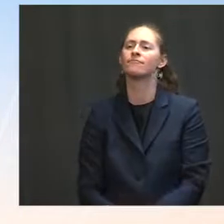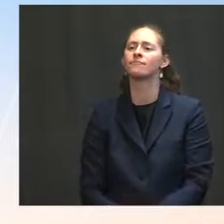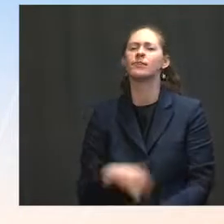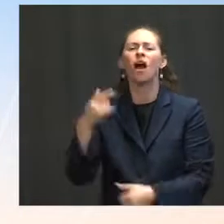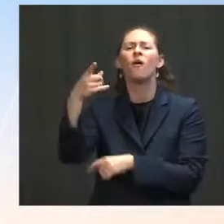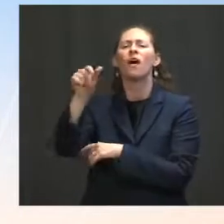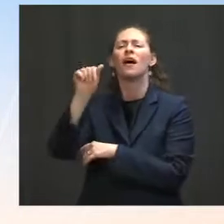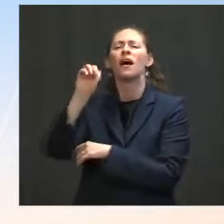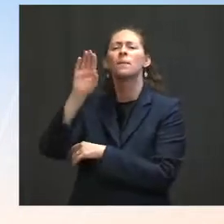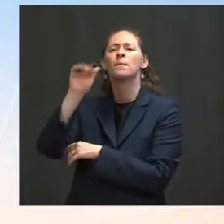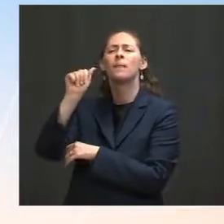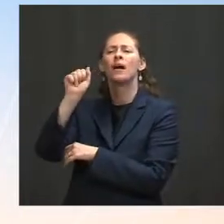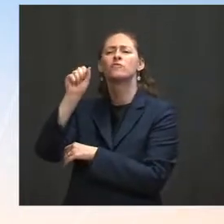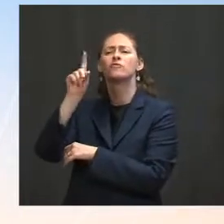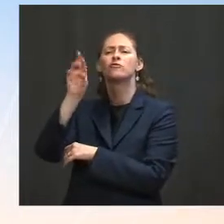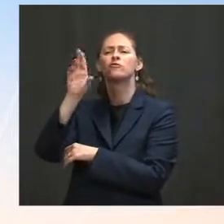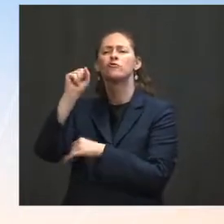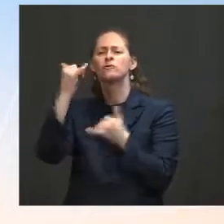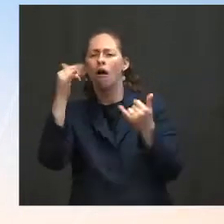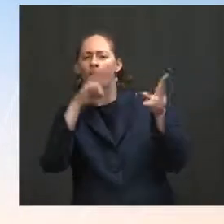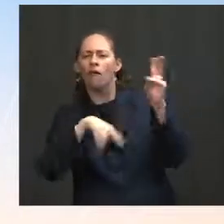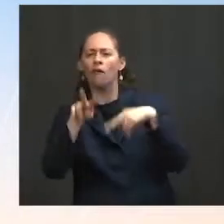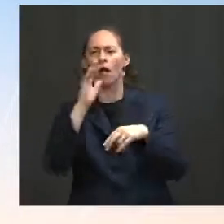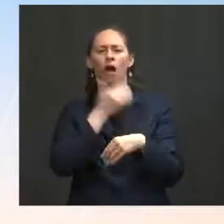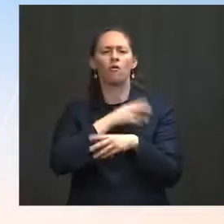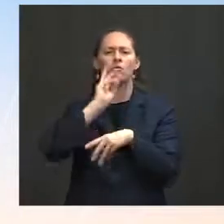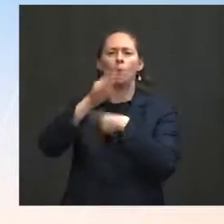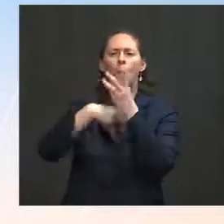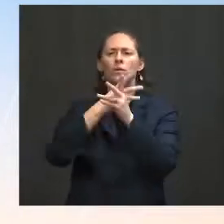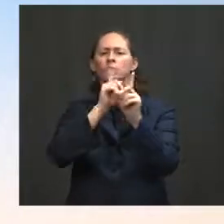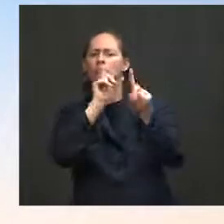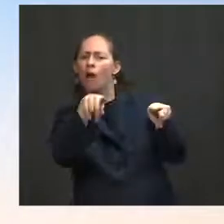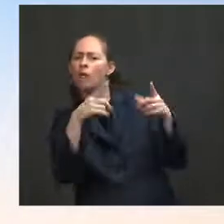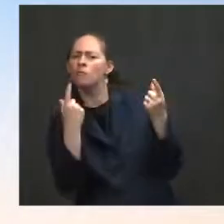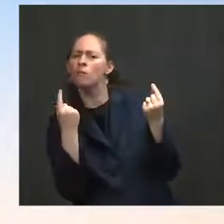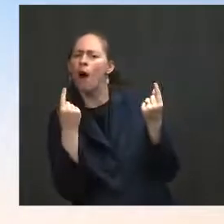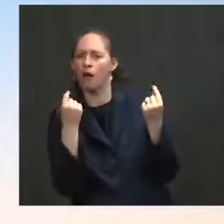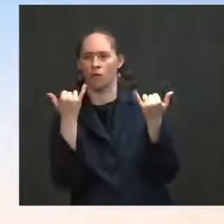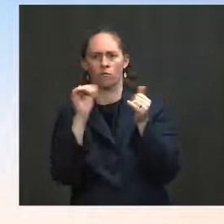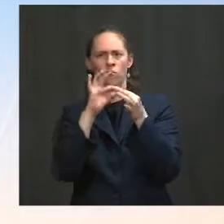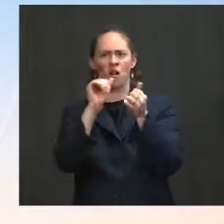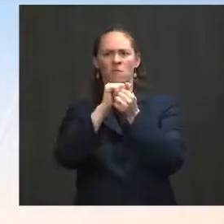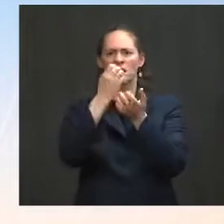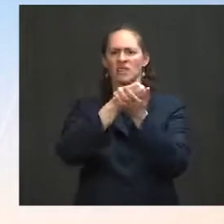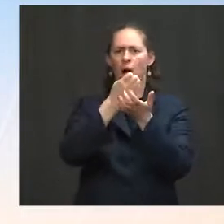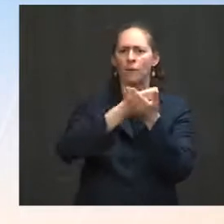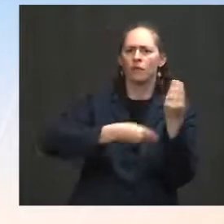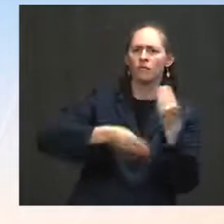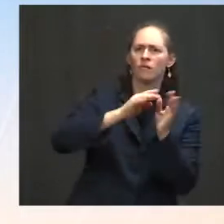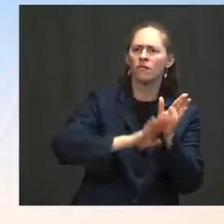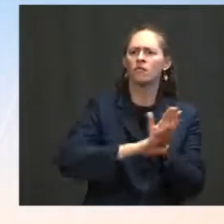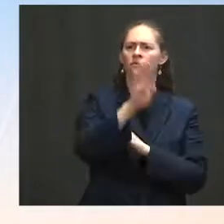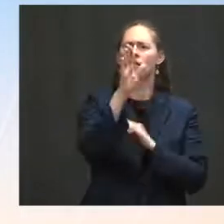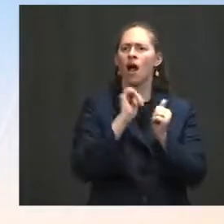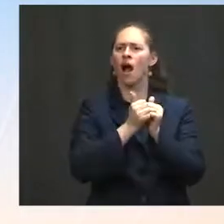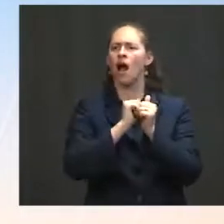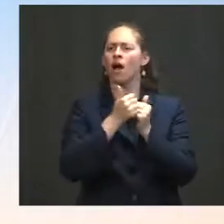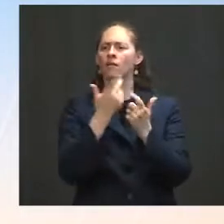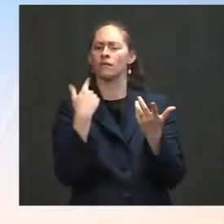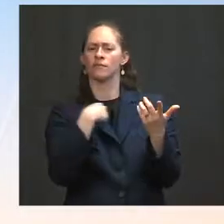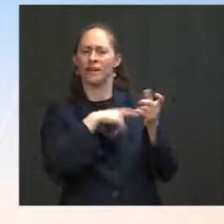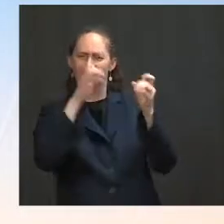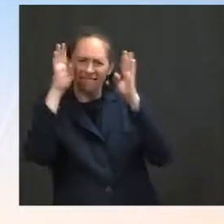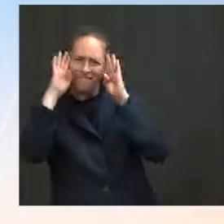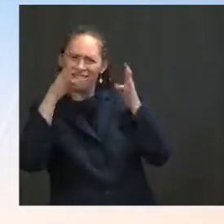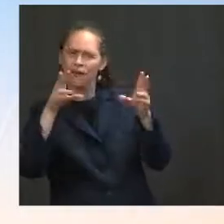economic approach, he believes that we need to build the middle class, make sure we are making decisions through the prism of what's going to